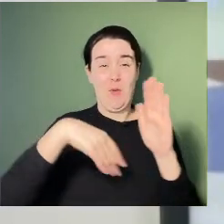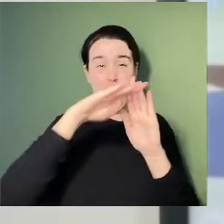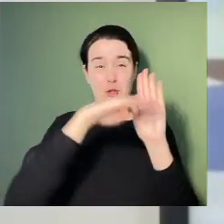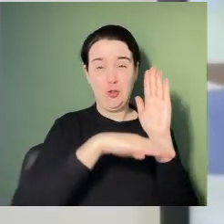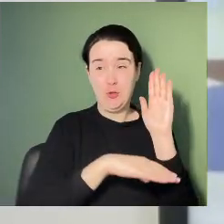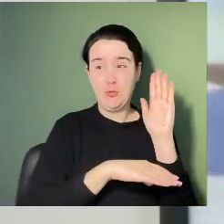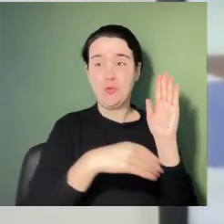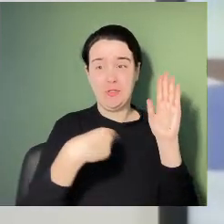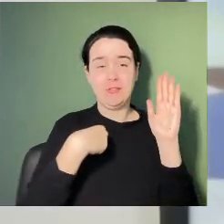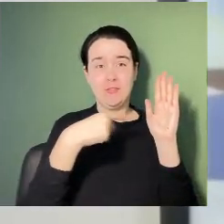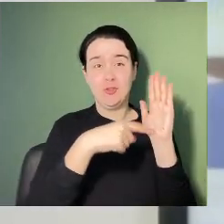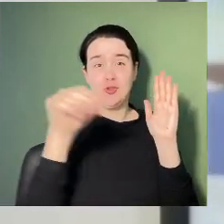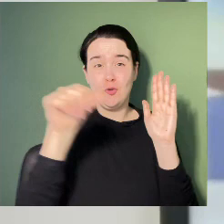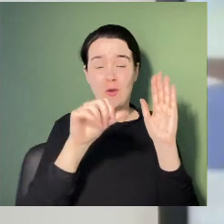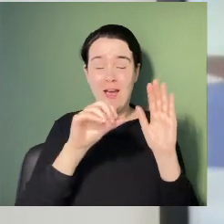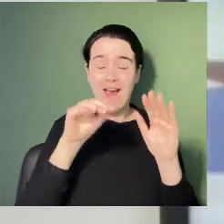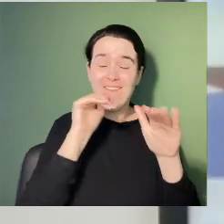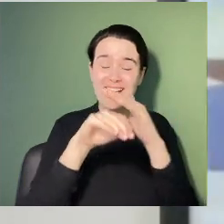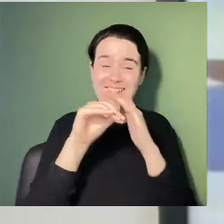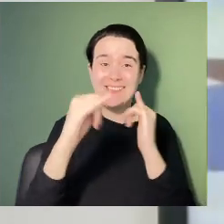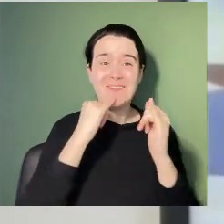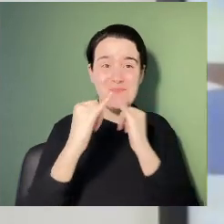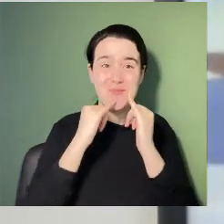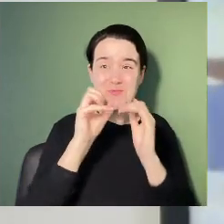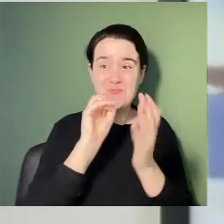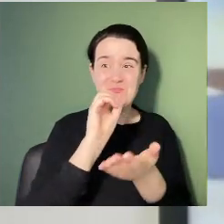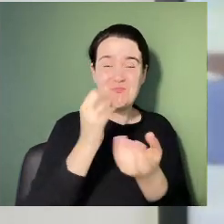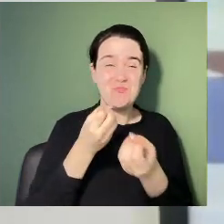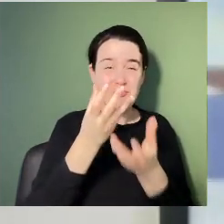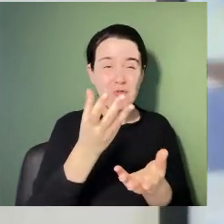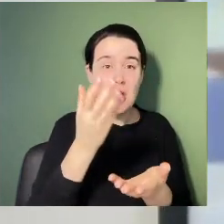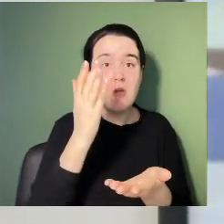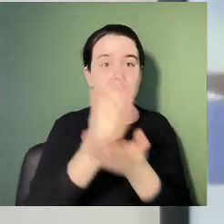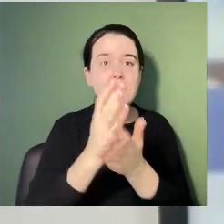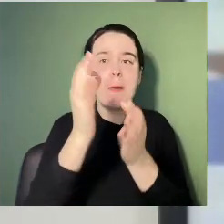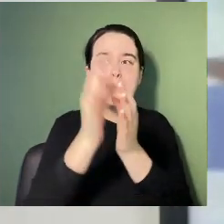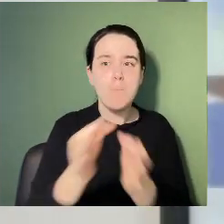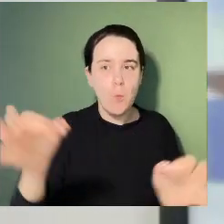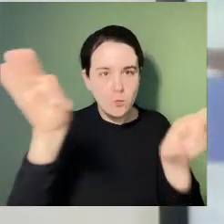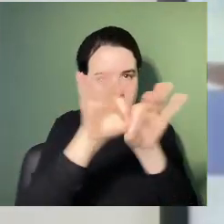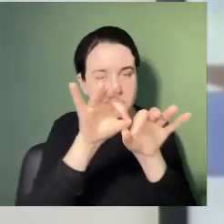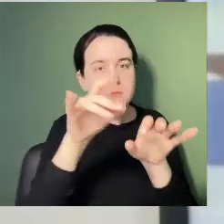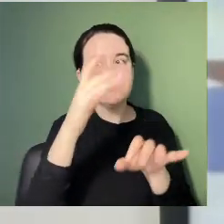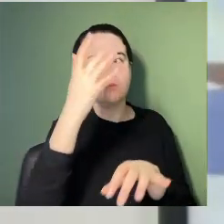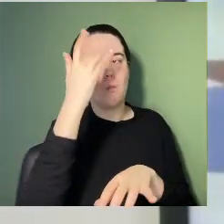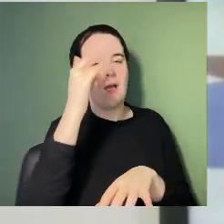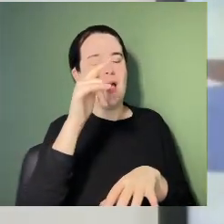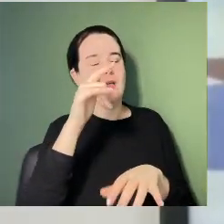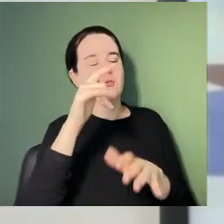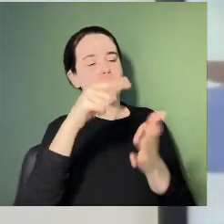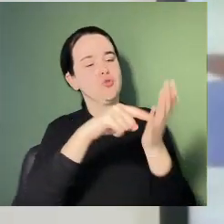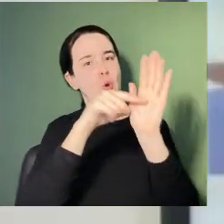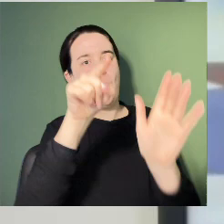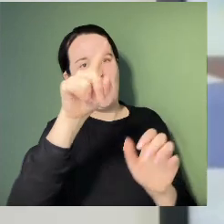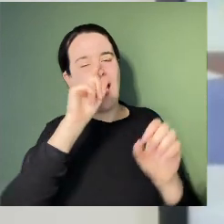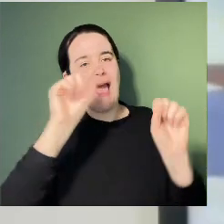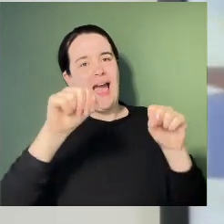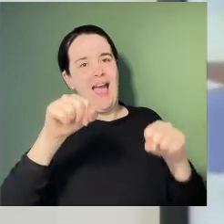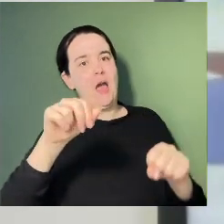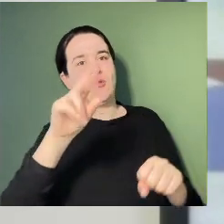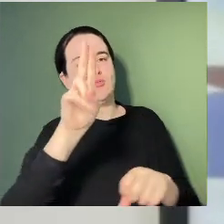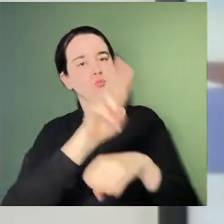have access to information that is necessary for the exercising of your right to vote and to